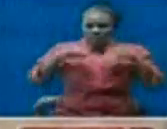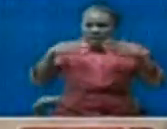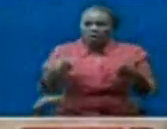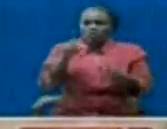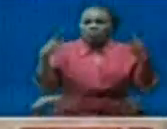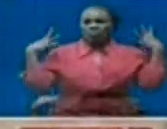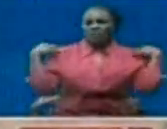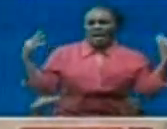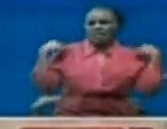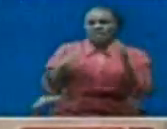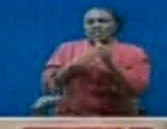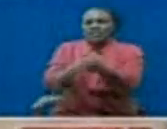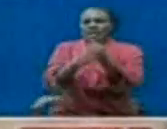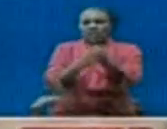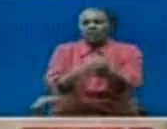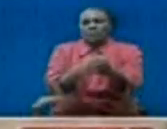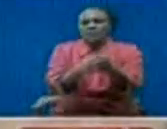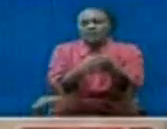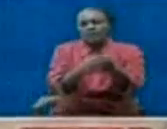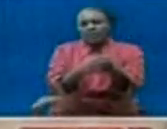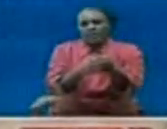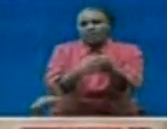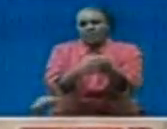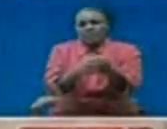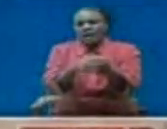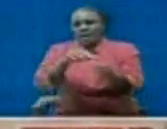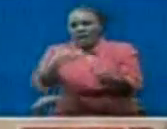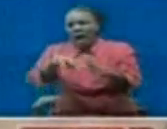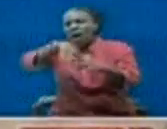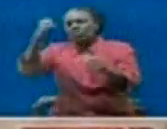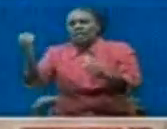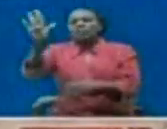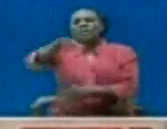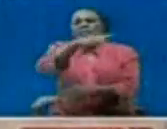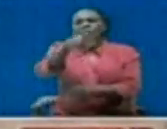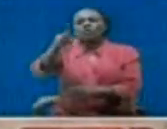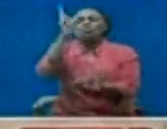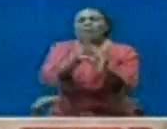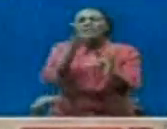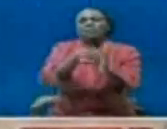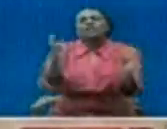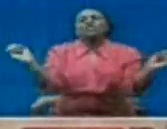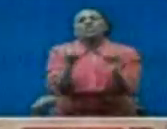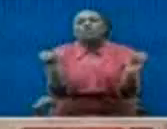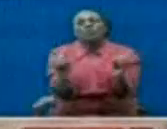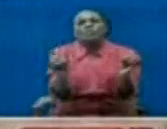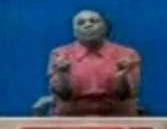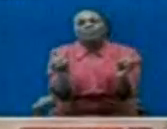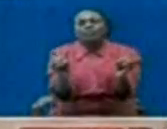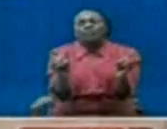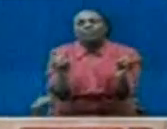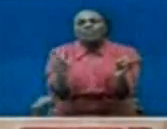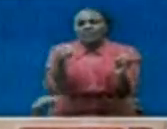you exercise leadership and initiative in an extra parliamentary setup where you're not participating in parliament, you know. So